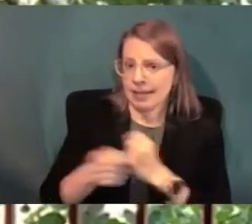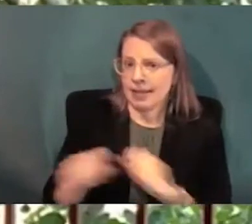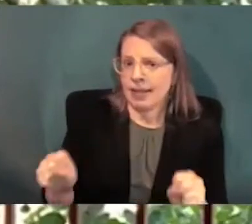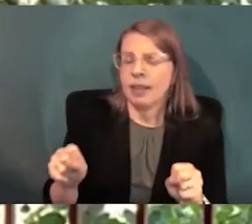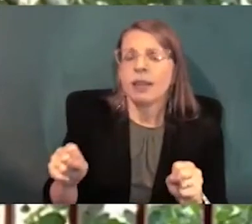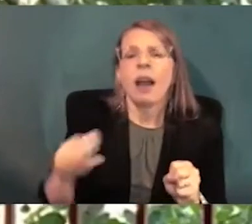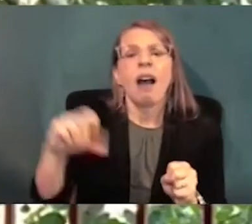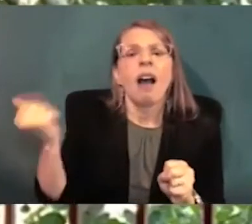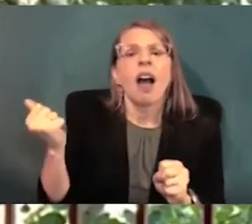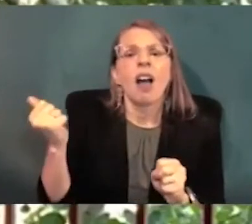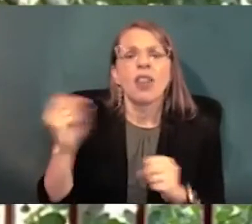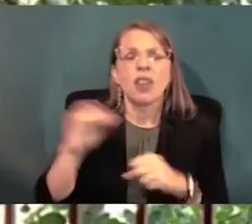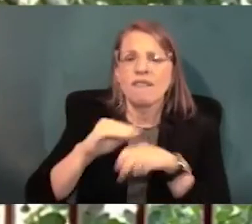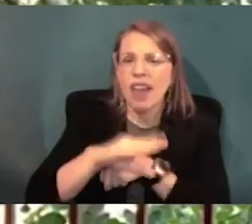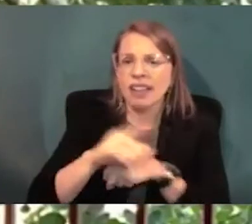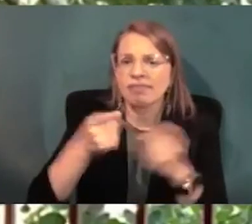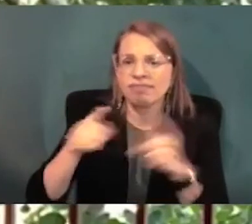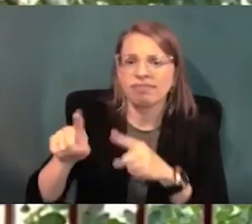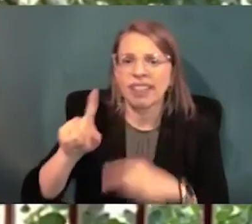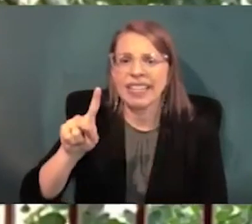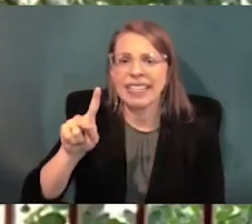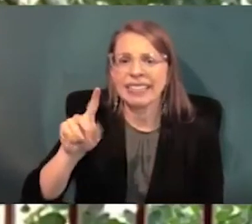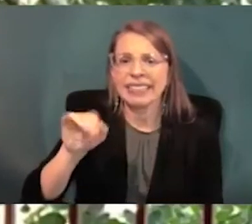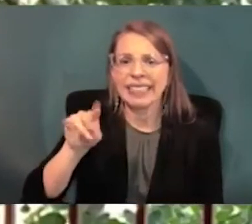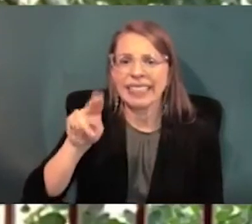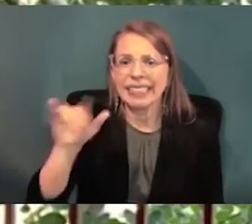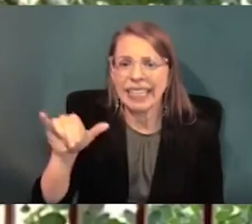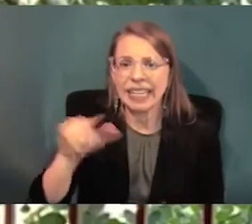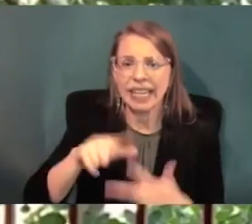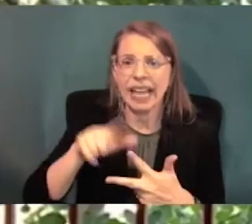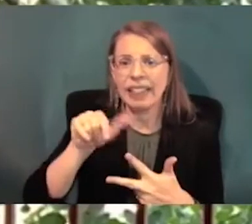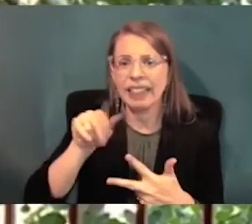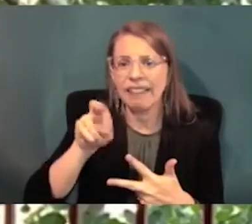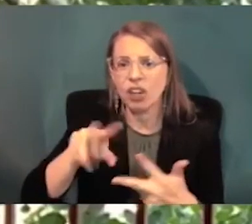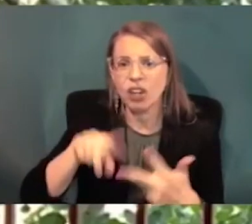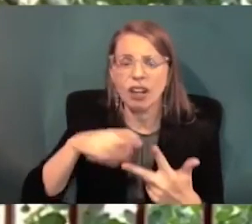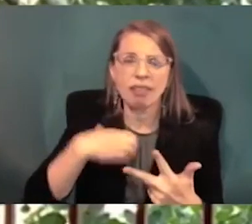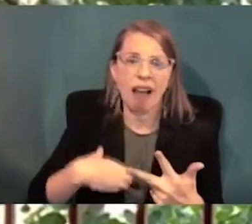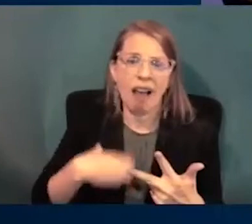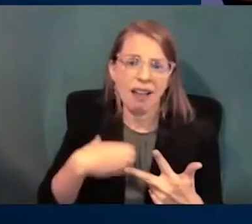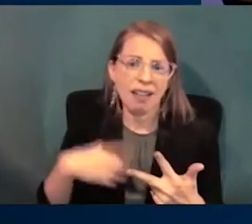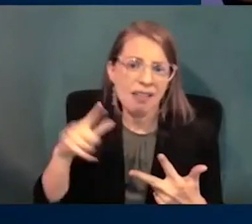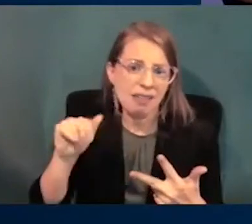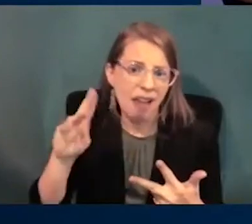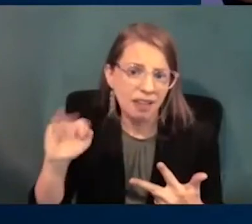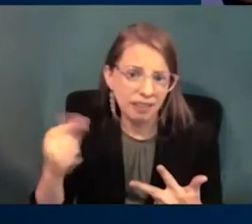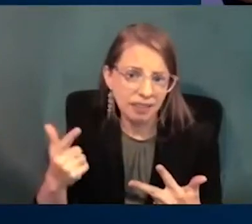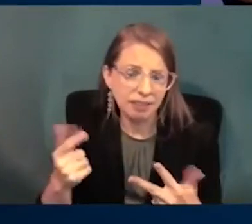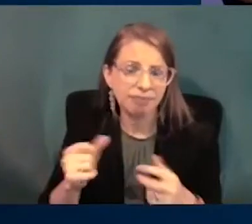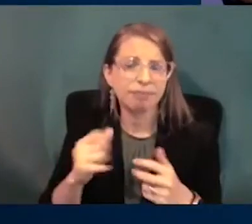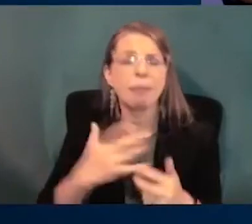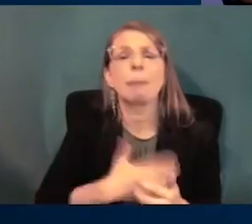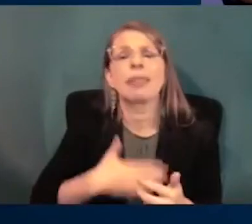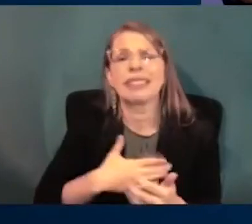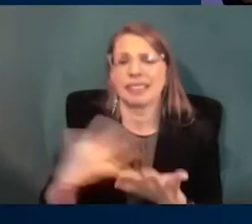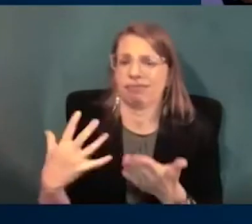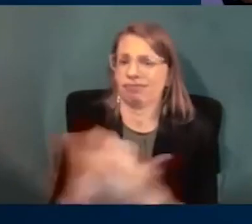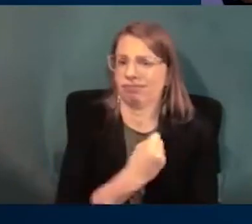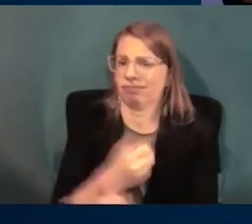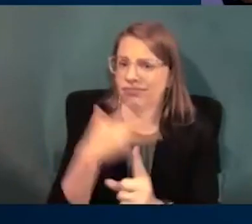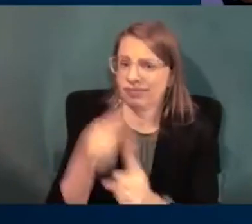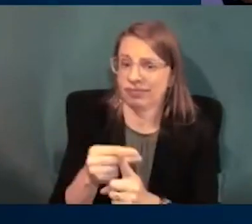other effects on your kidneys, your liver, your lungs. So please continue to go out and get vaccinated. Yeah, vaccines keep you safe.